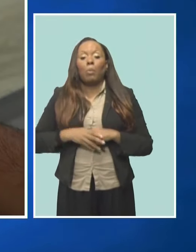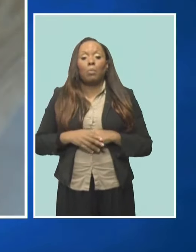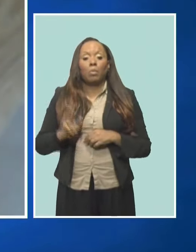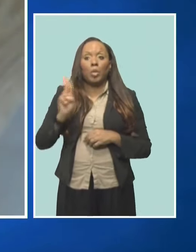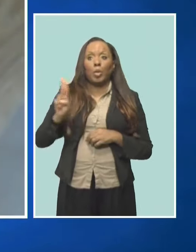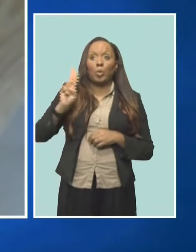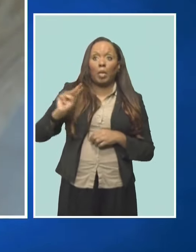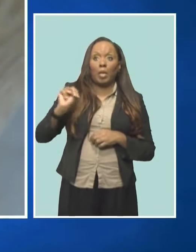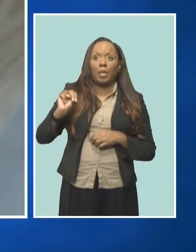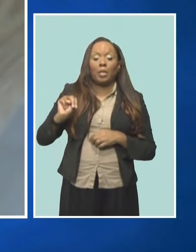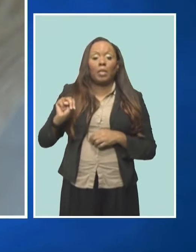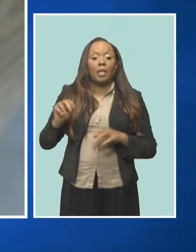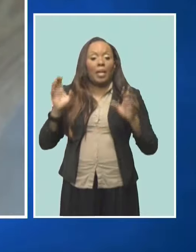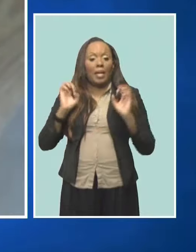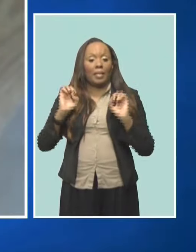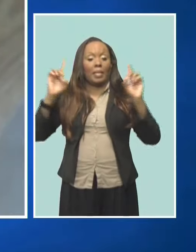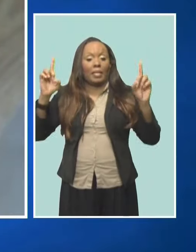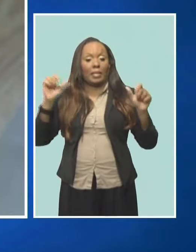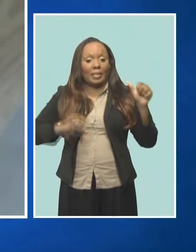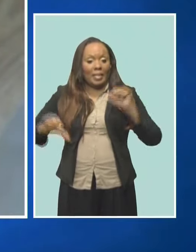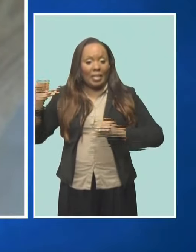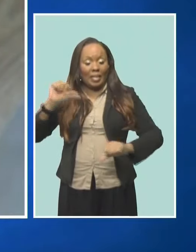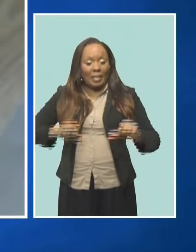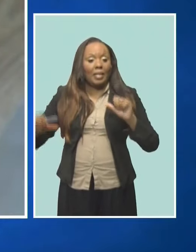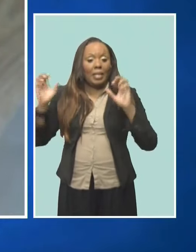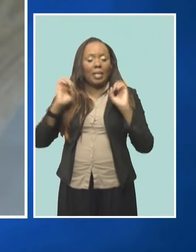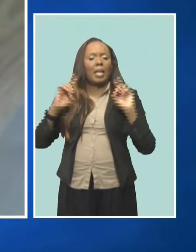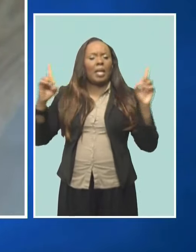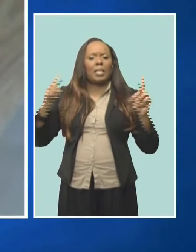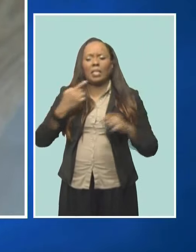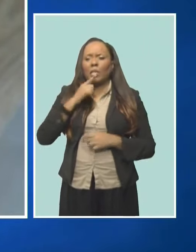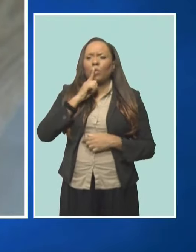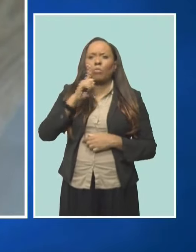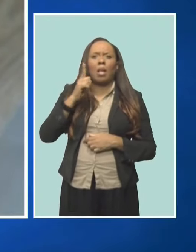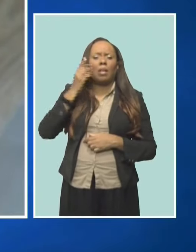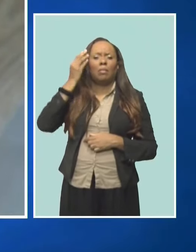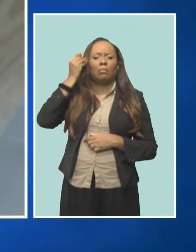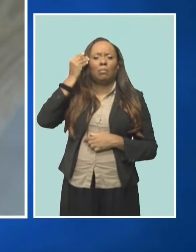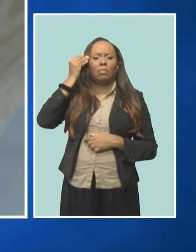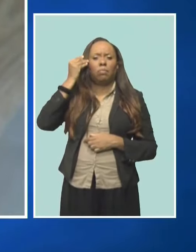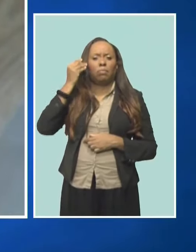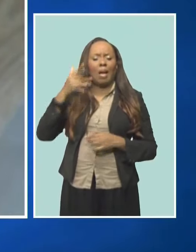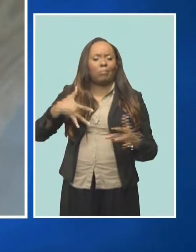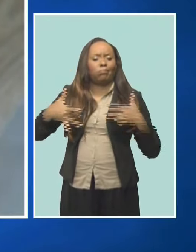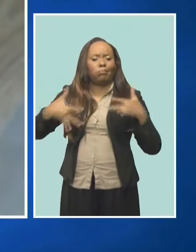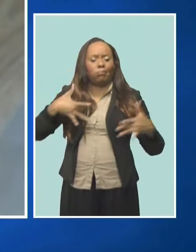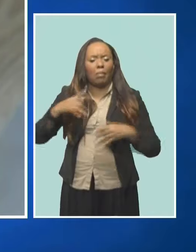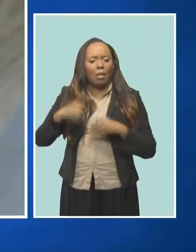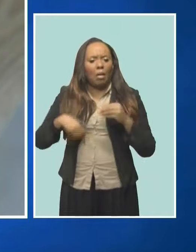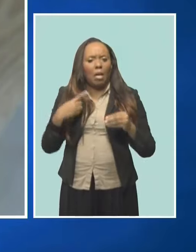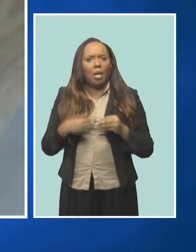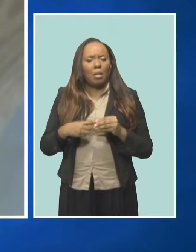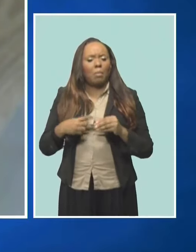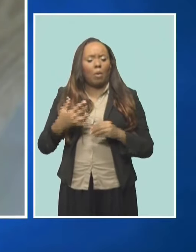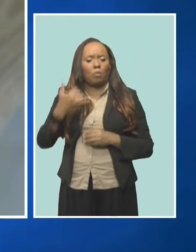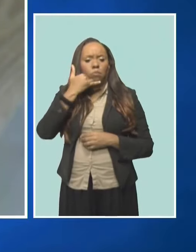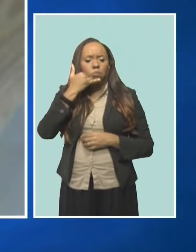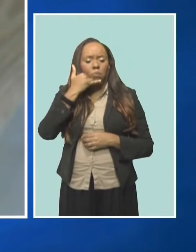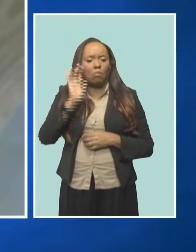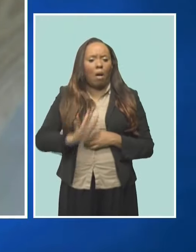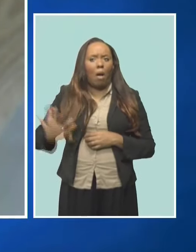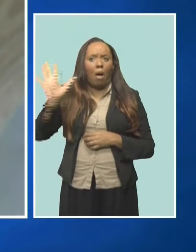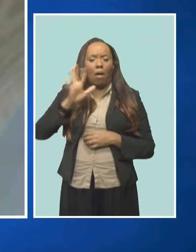Nations Education, Science and Culture Agency raised concerns about the excessive use of smartphones in schools